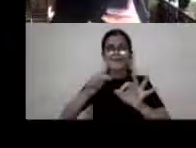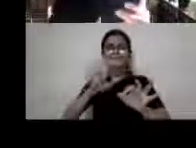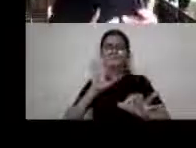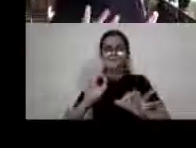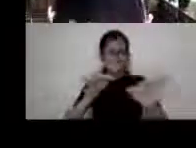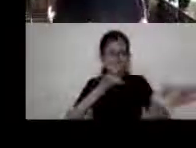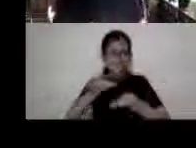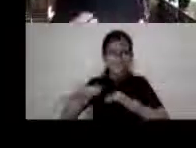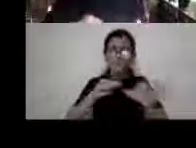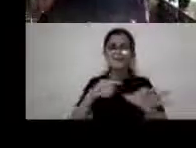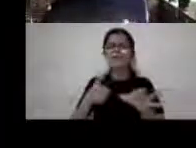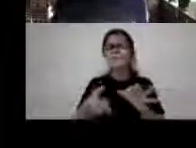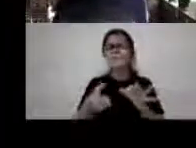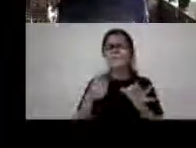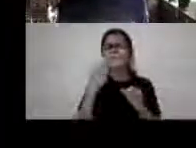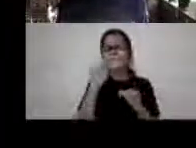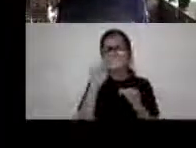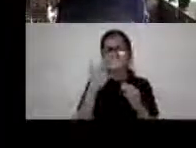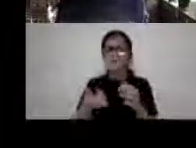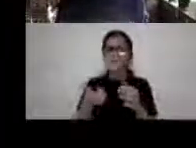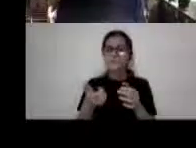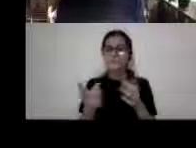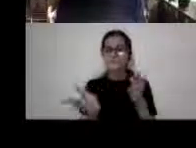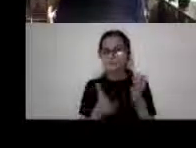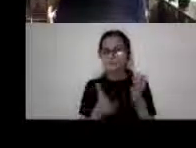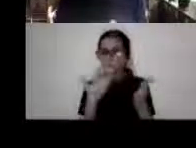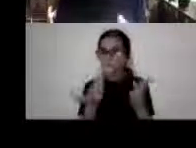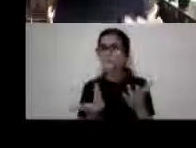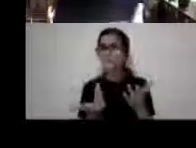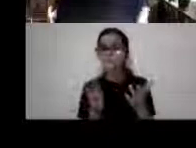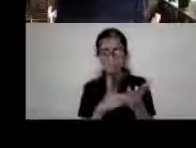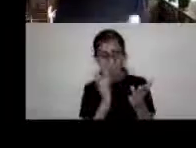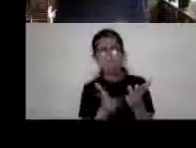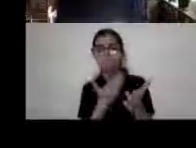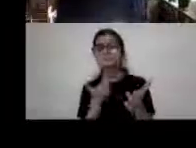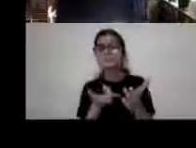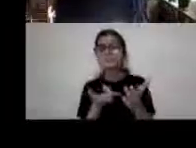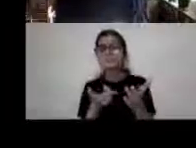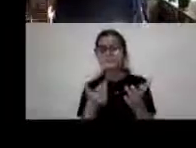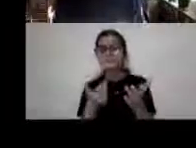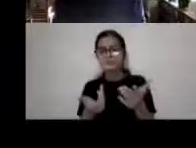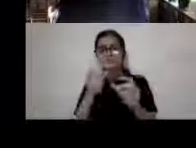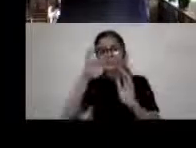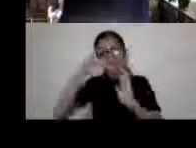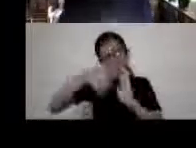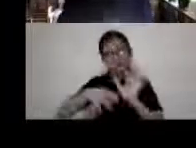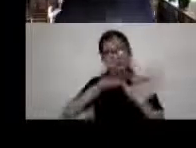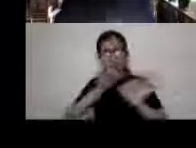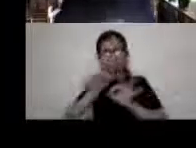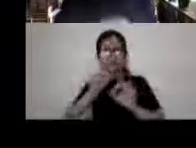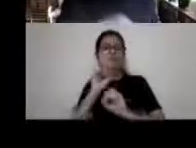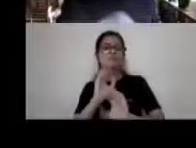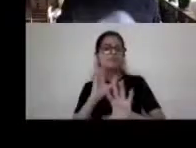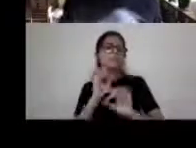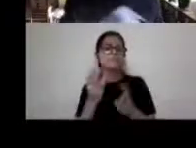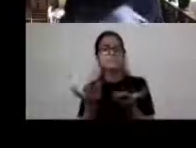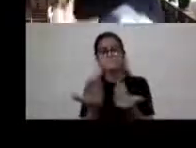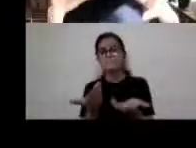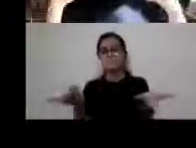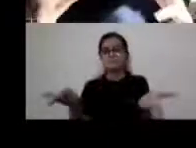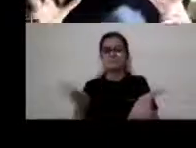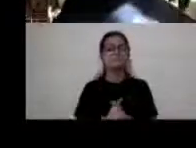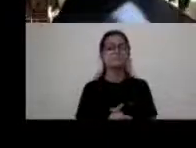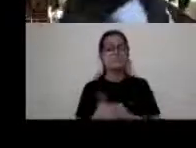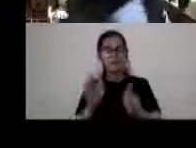is explained at our webpage, and you can find more information over there.